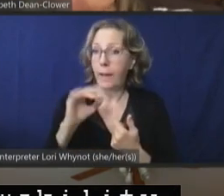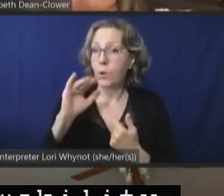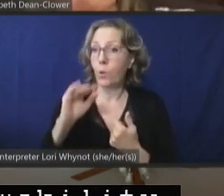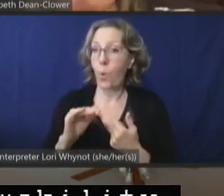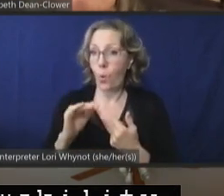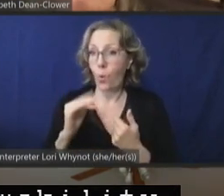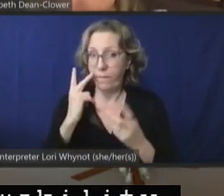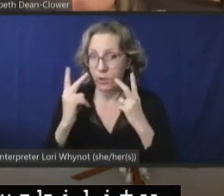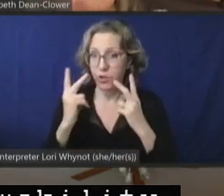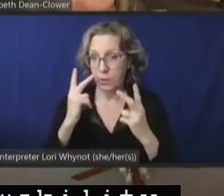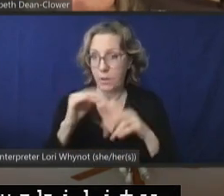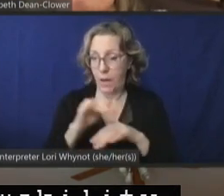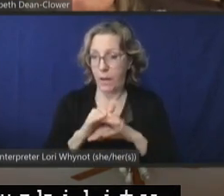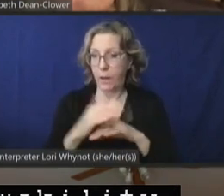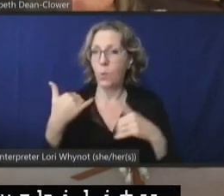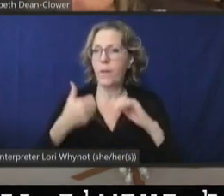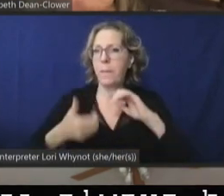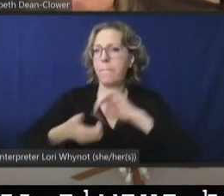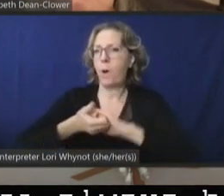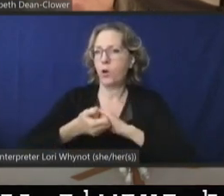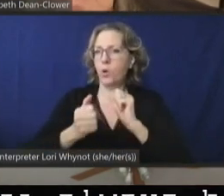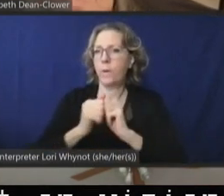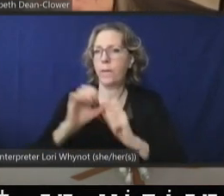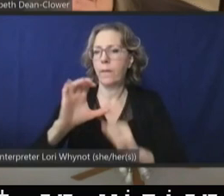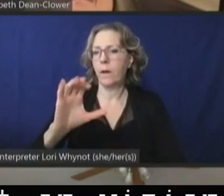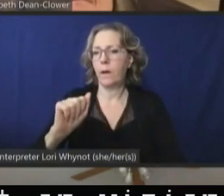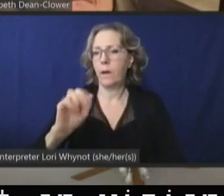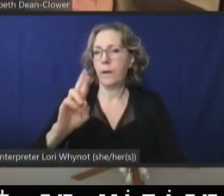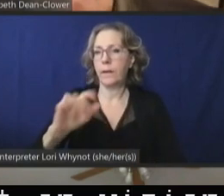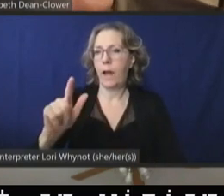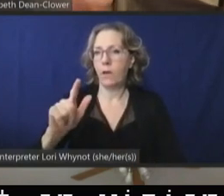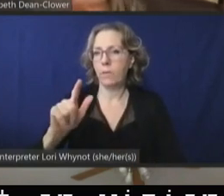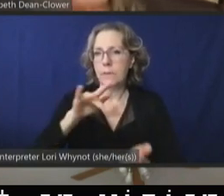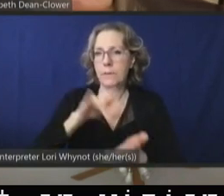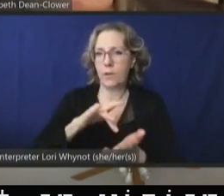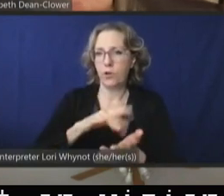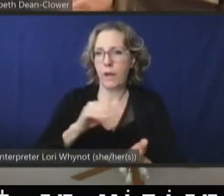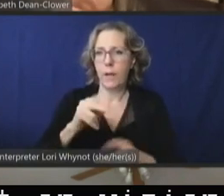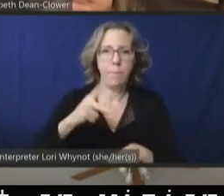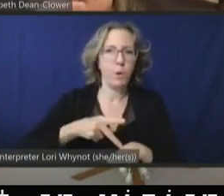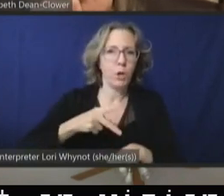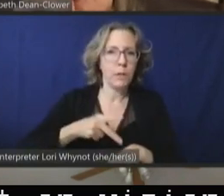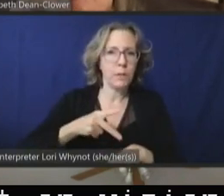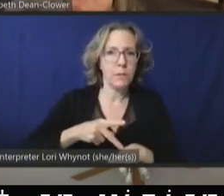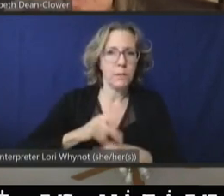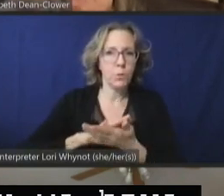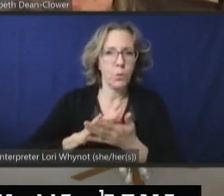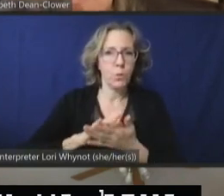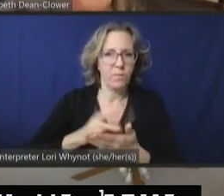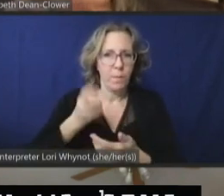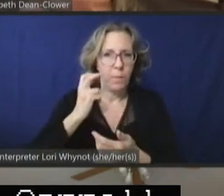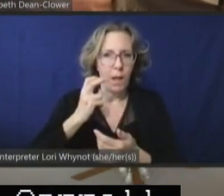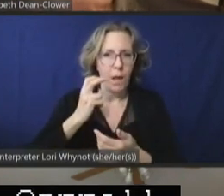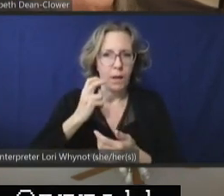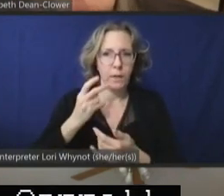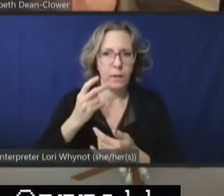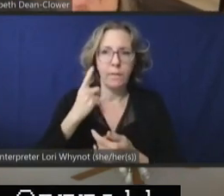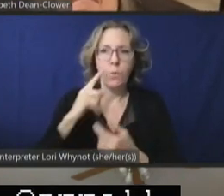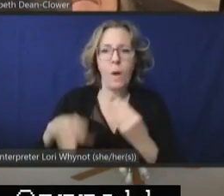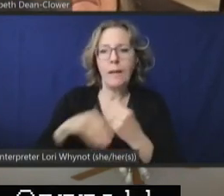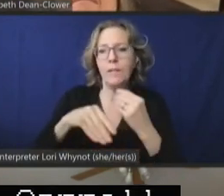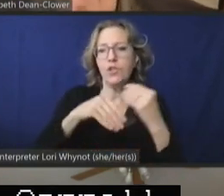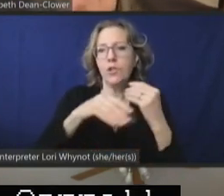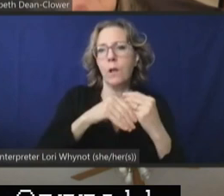have partnered with the Carroll Center and Perkins School to have additional sighted guides available for